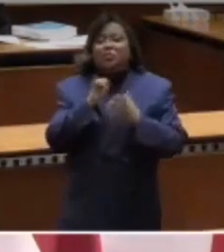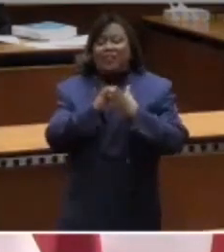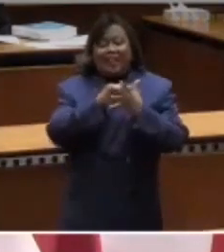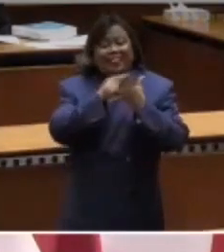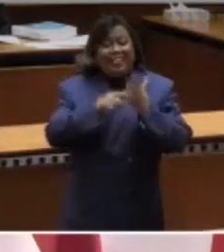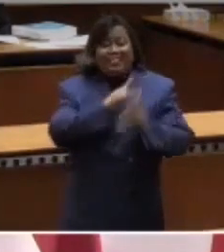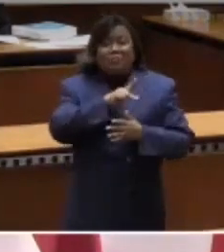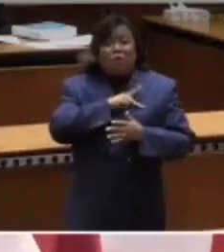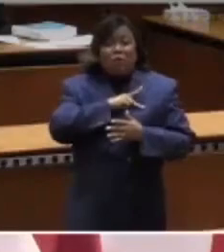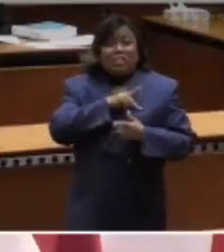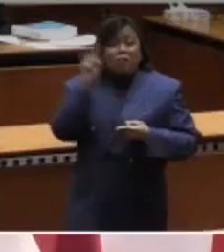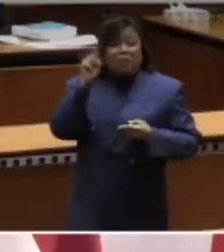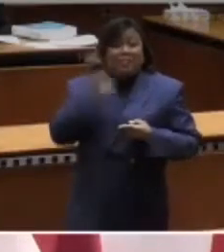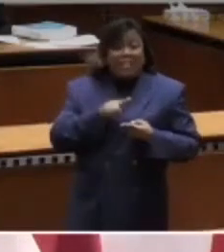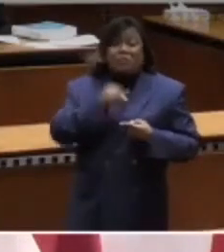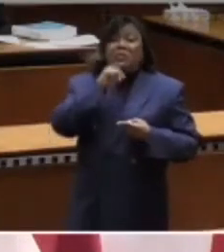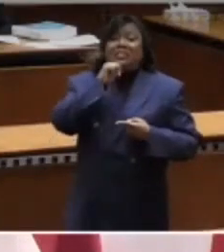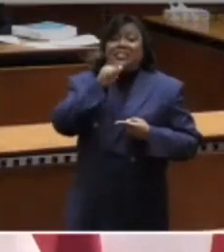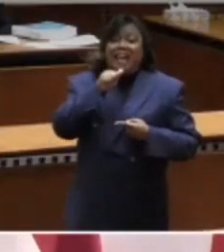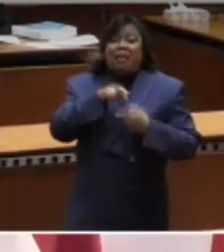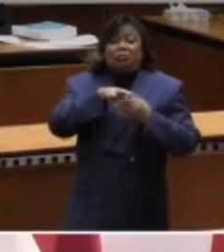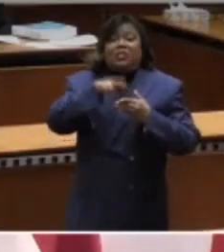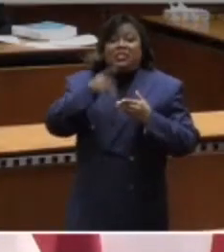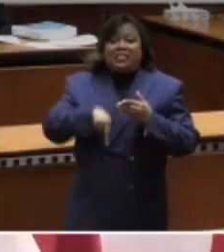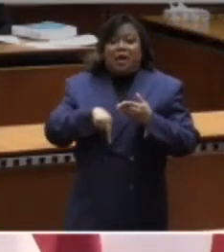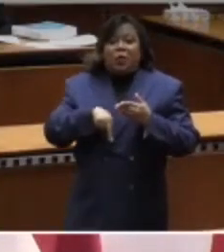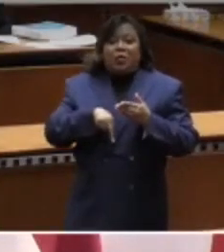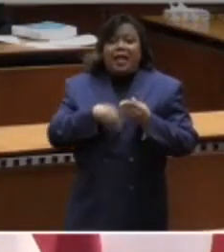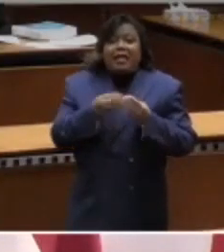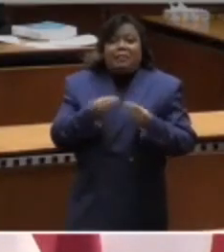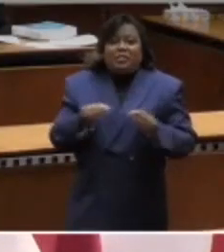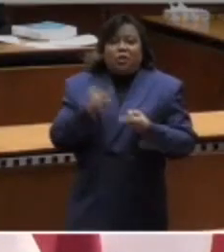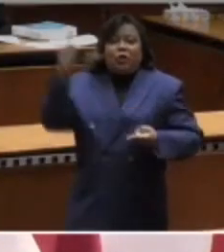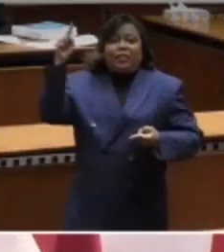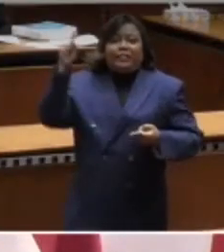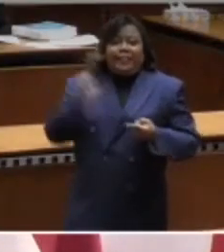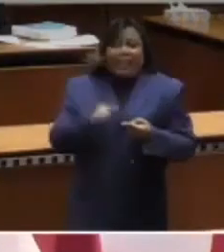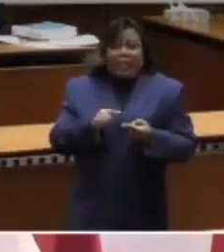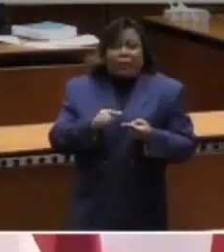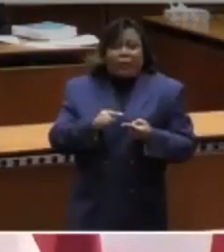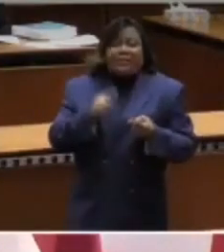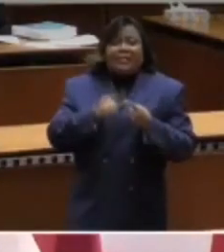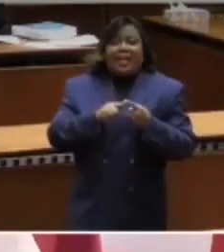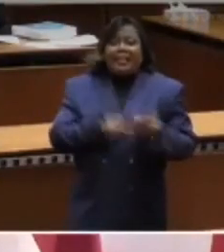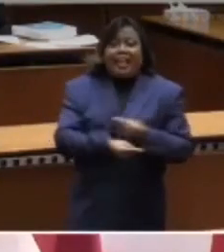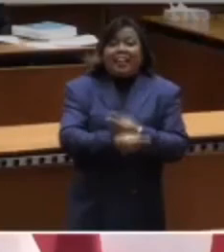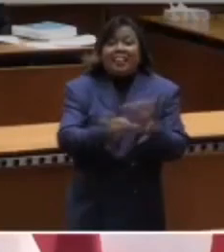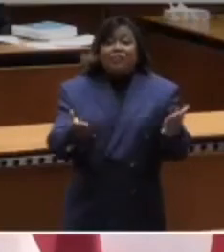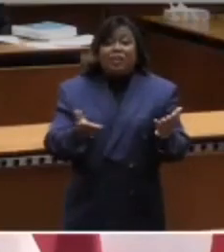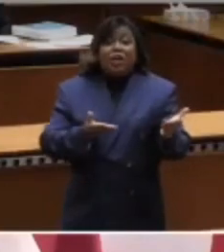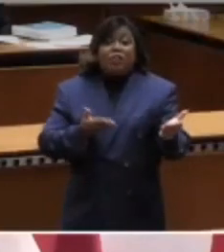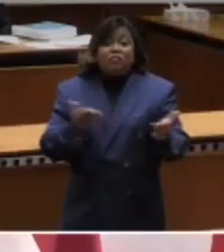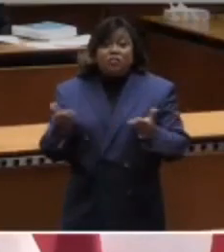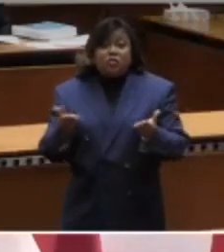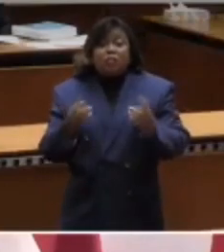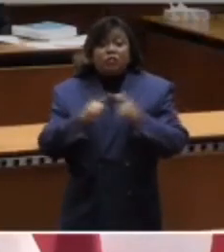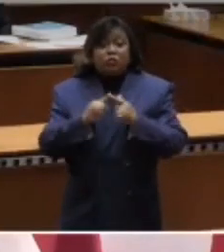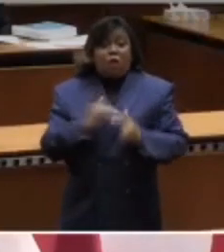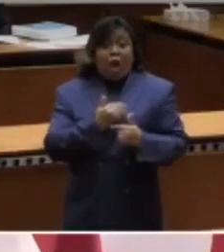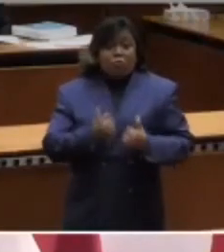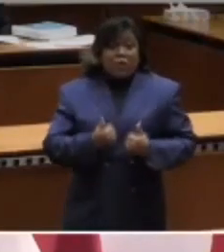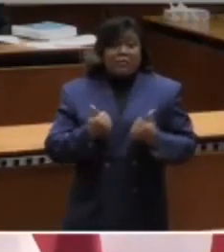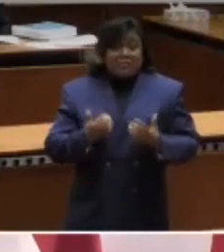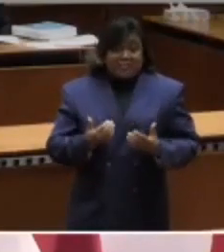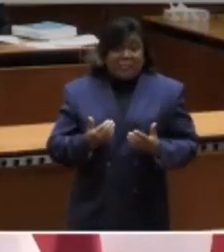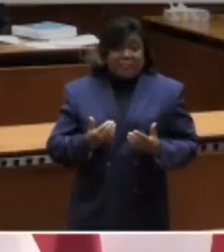that these personnel reductions will not result in a material decrease in the delivery of services to our